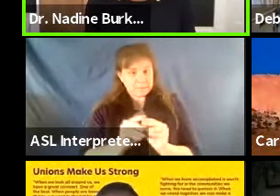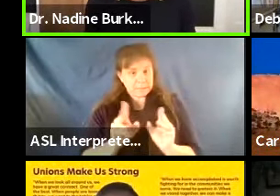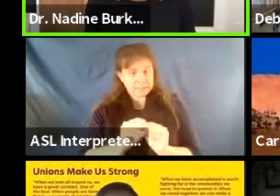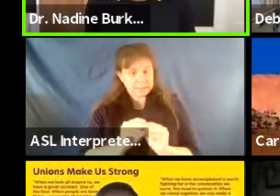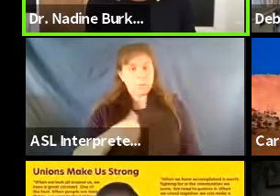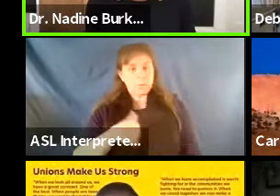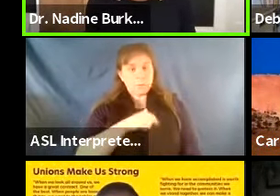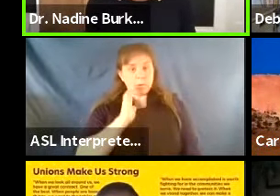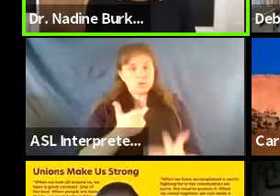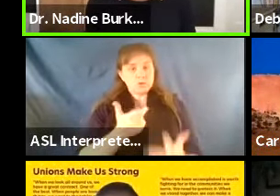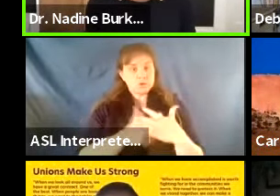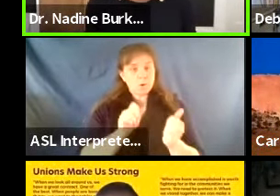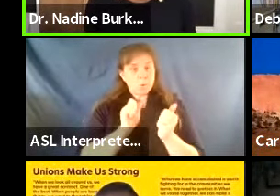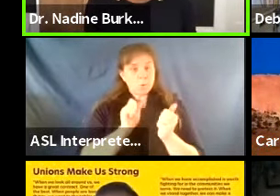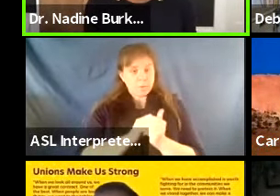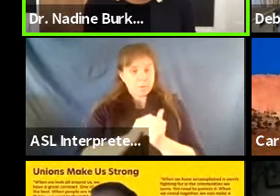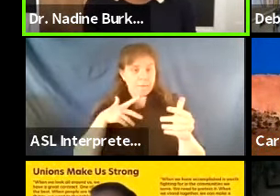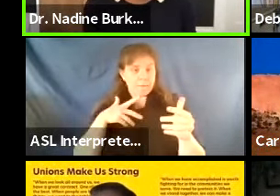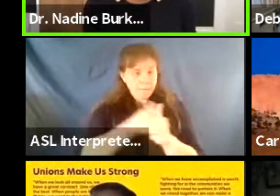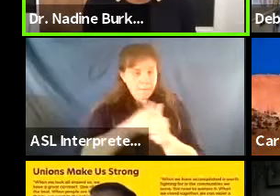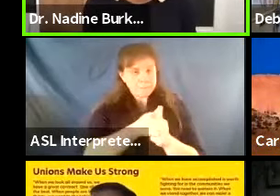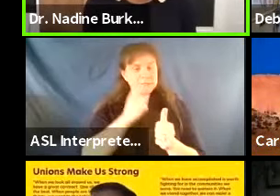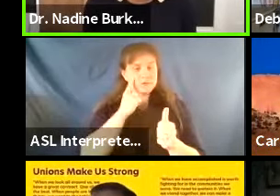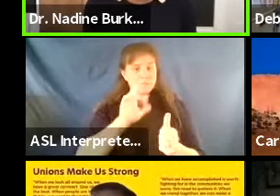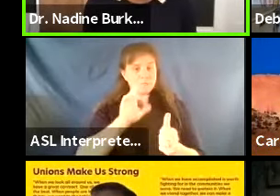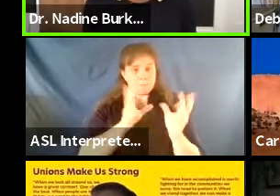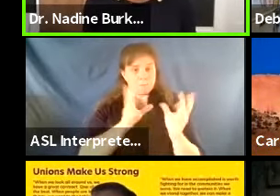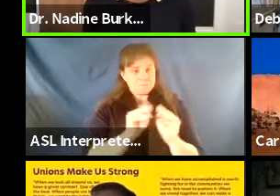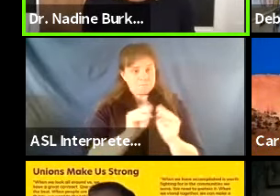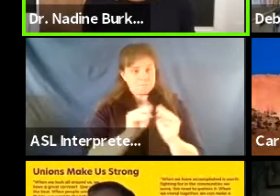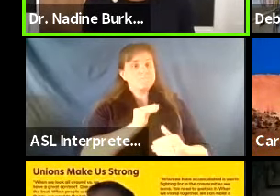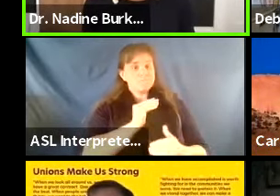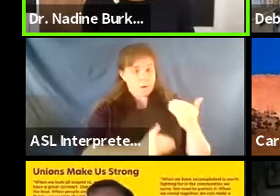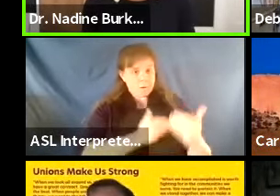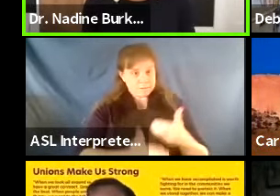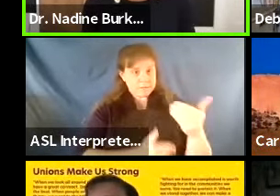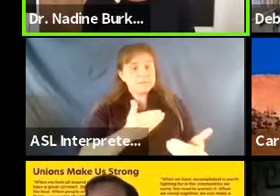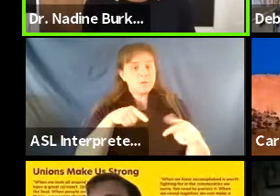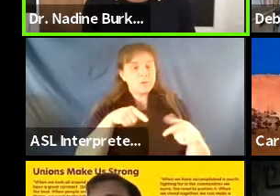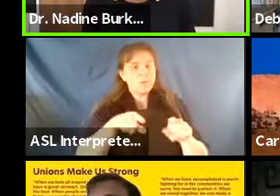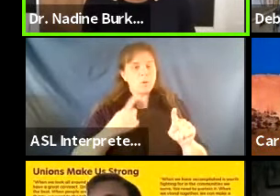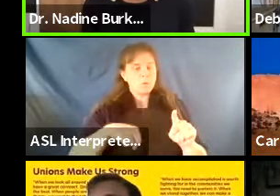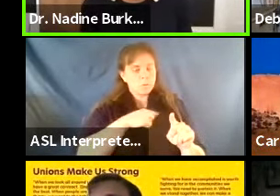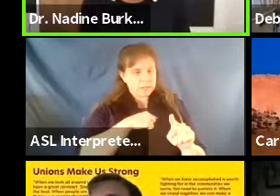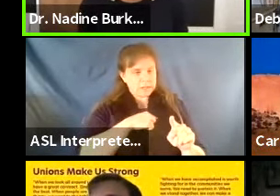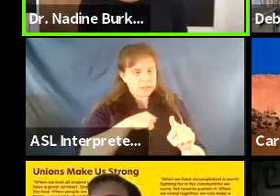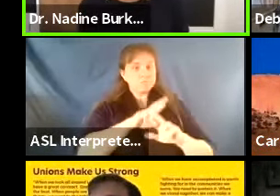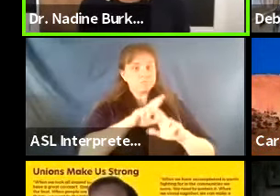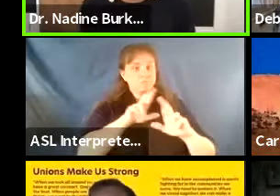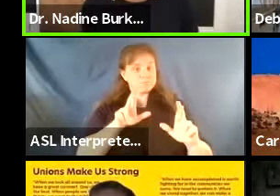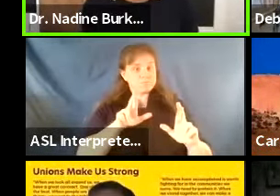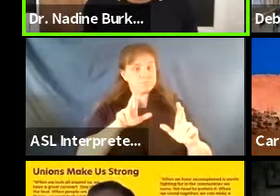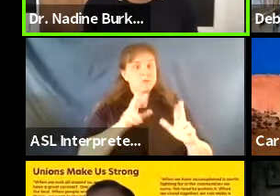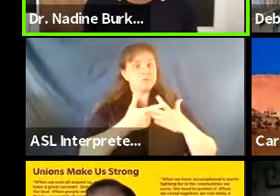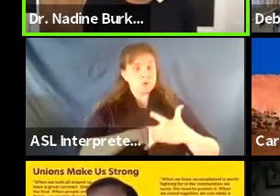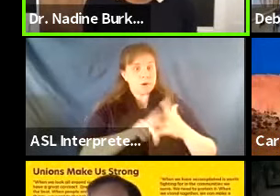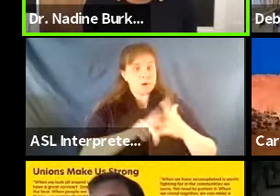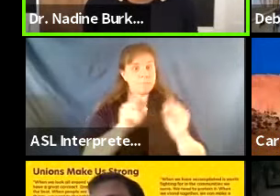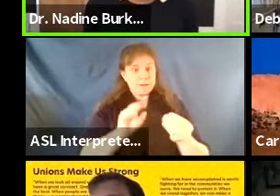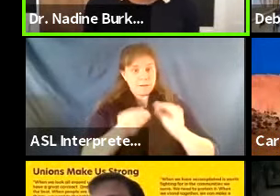with an update of our meeting process as we move into now meeting 9 of